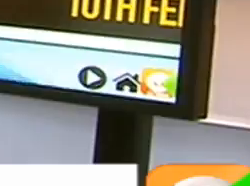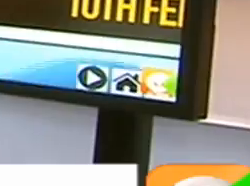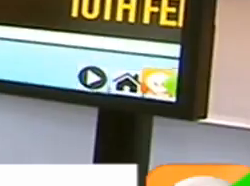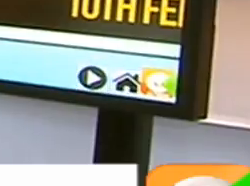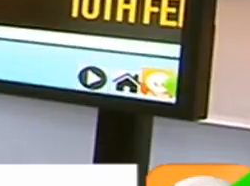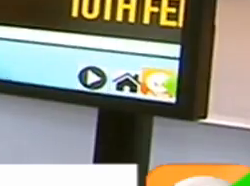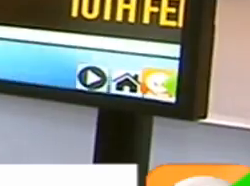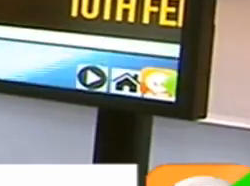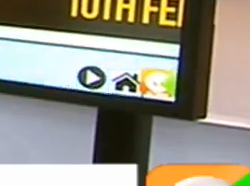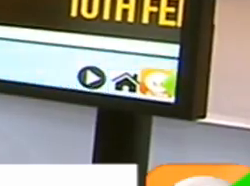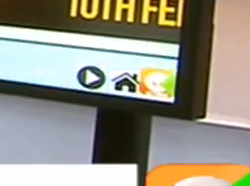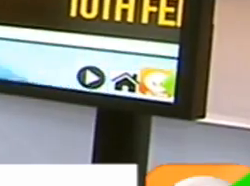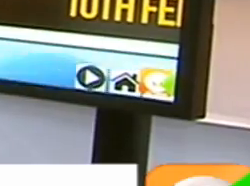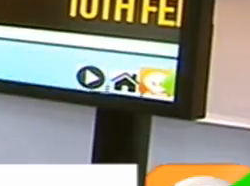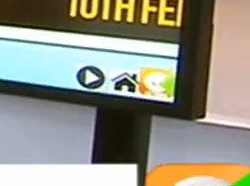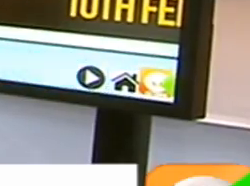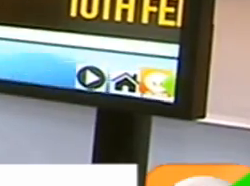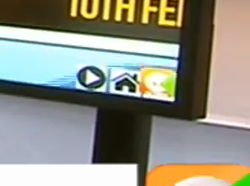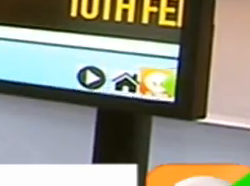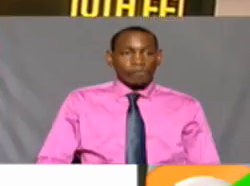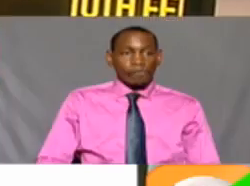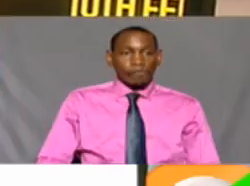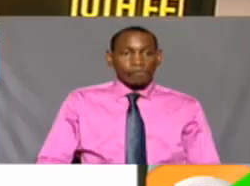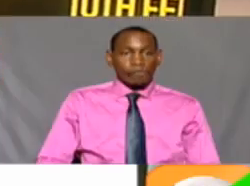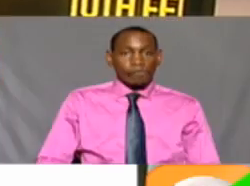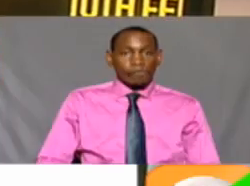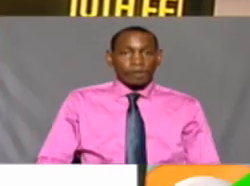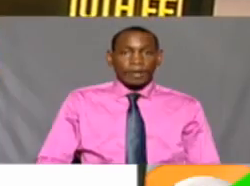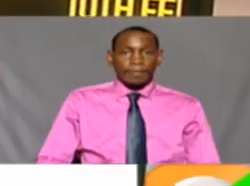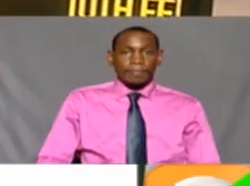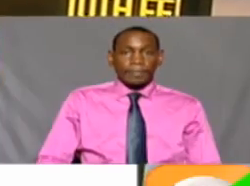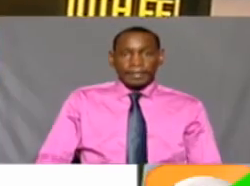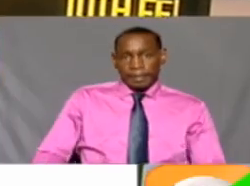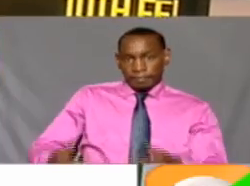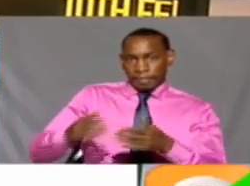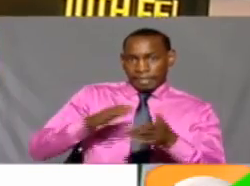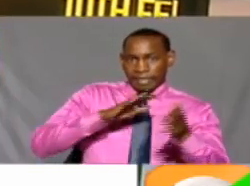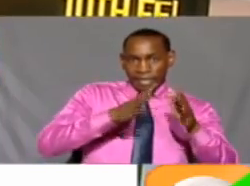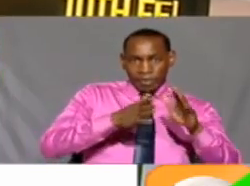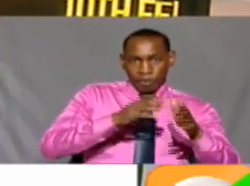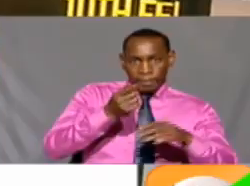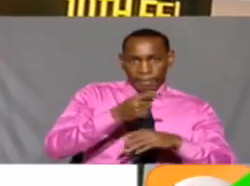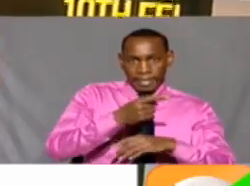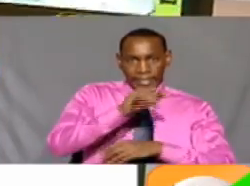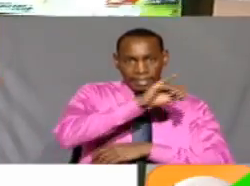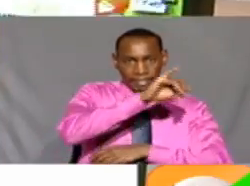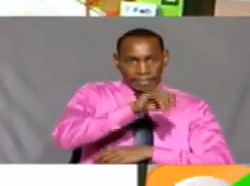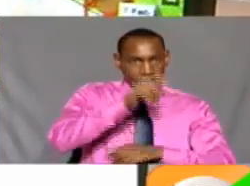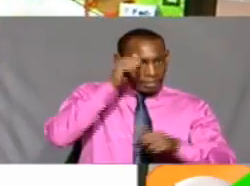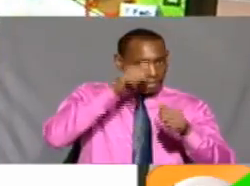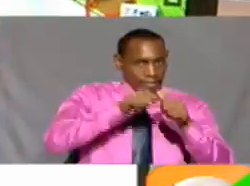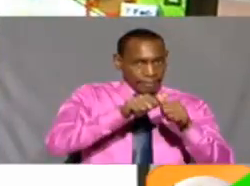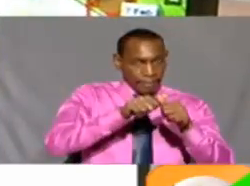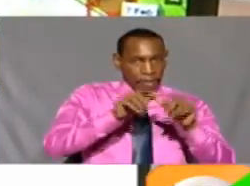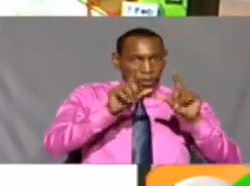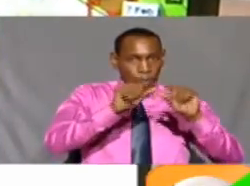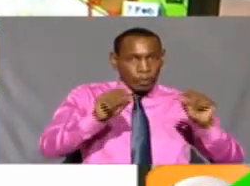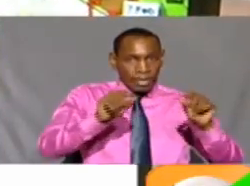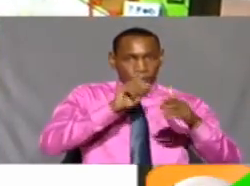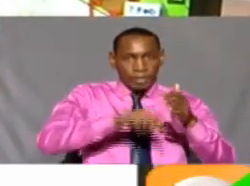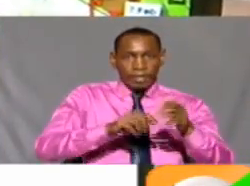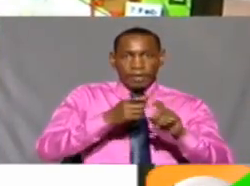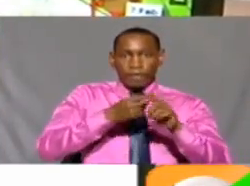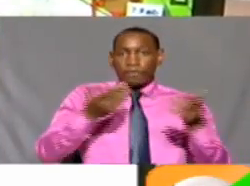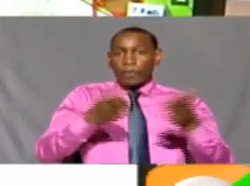this. This was earlier in late January. Remember, as we said, they came in